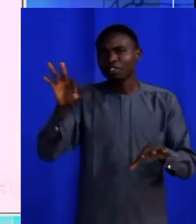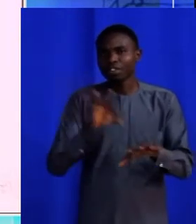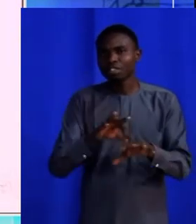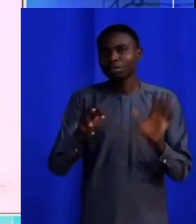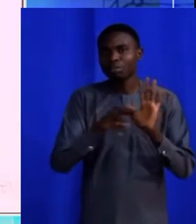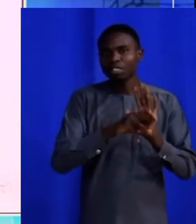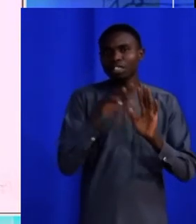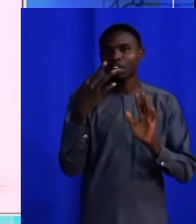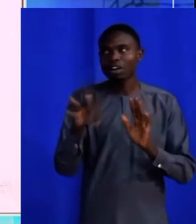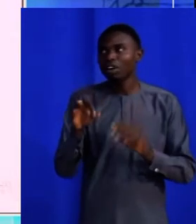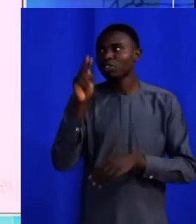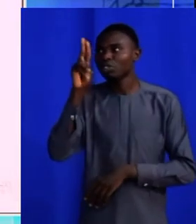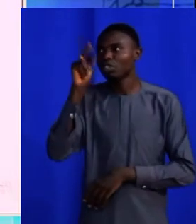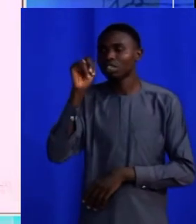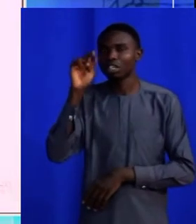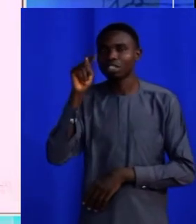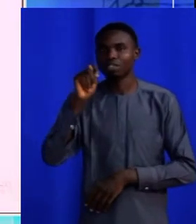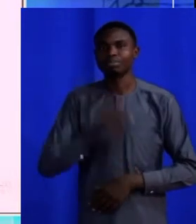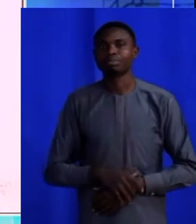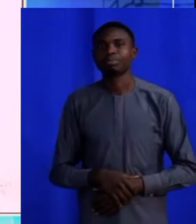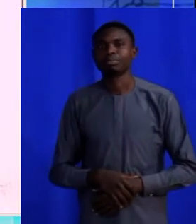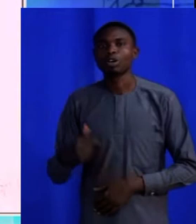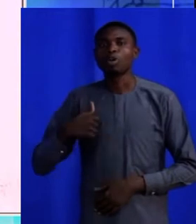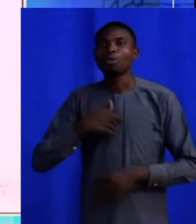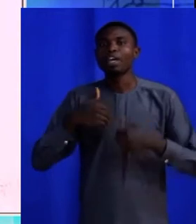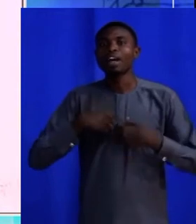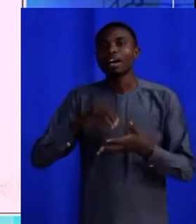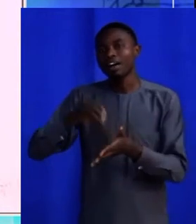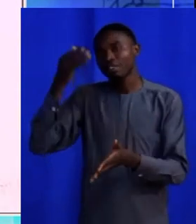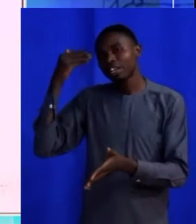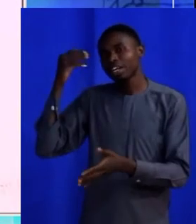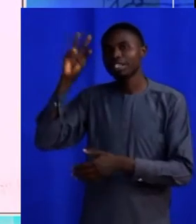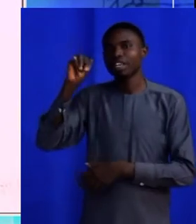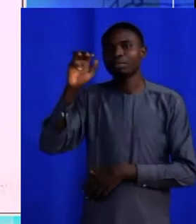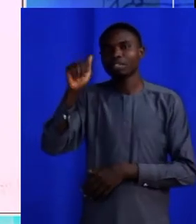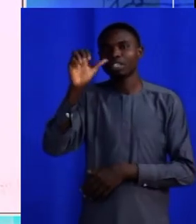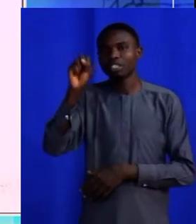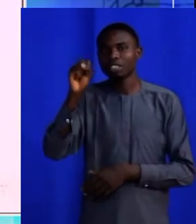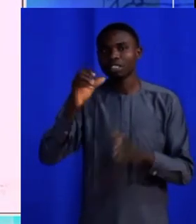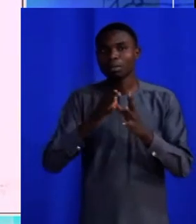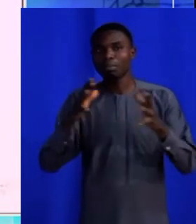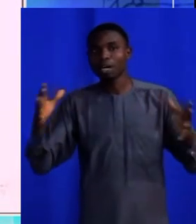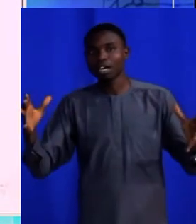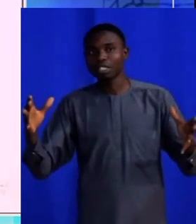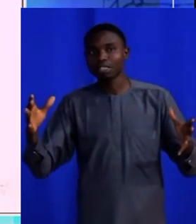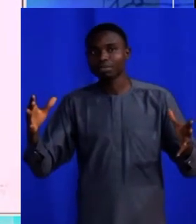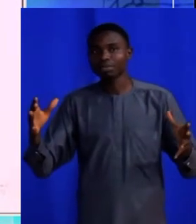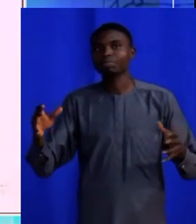what? The types of the stomach. They can be classified in forms of their stomach,